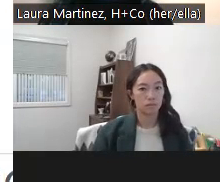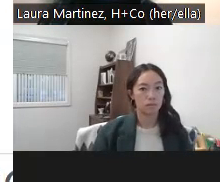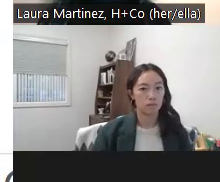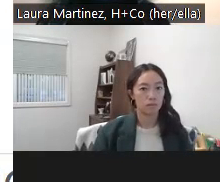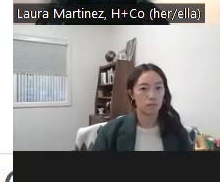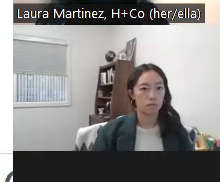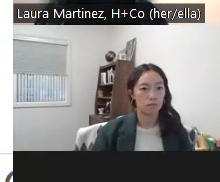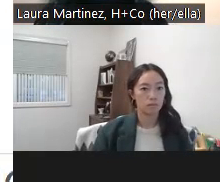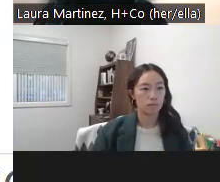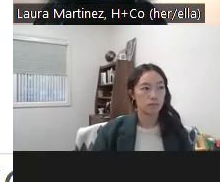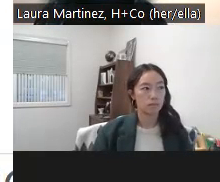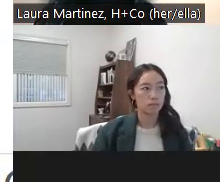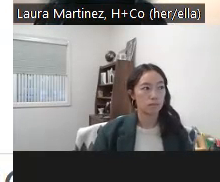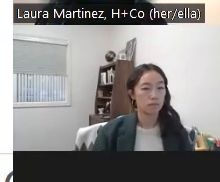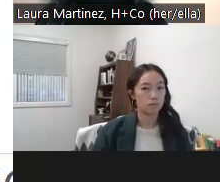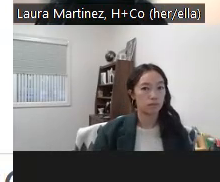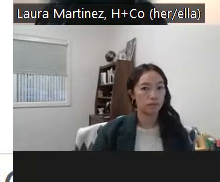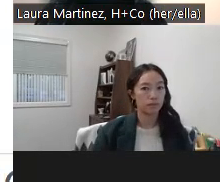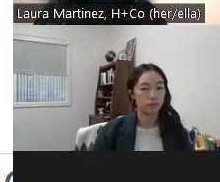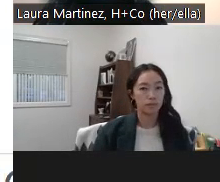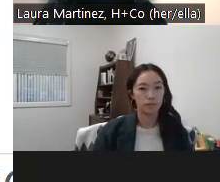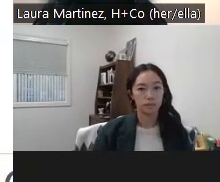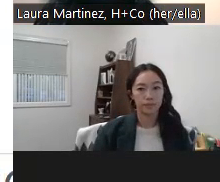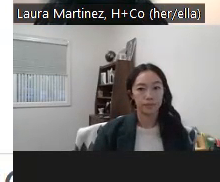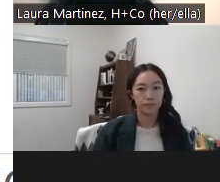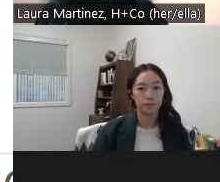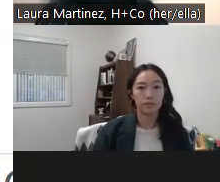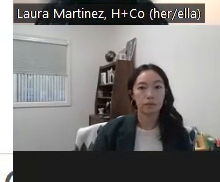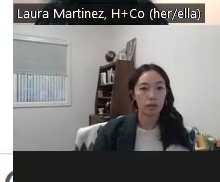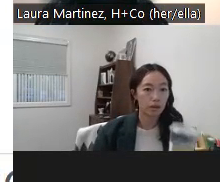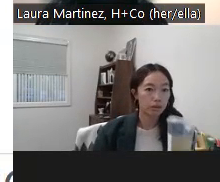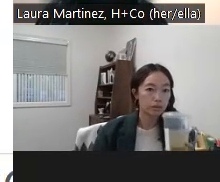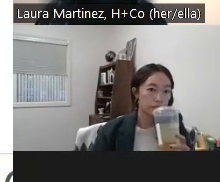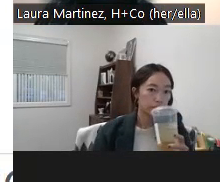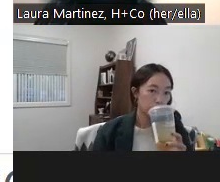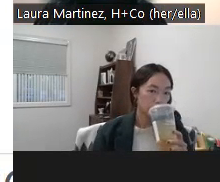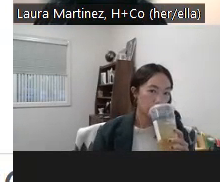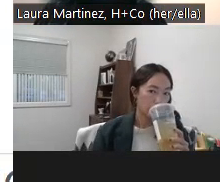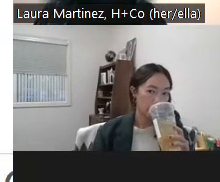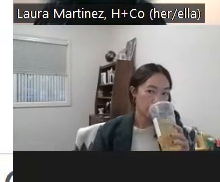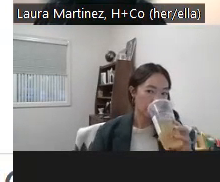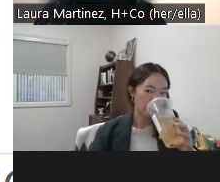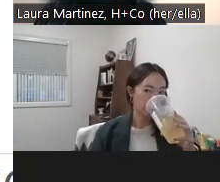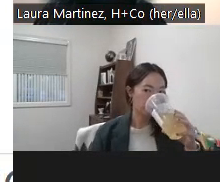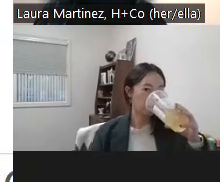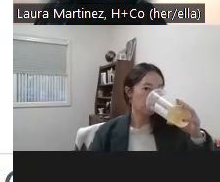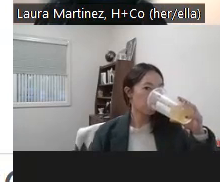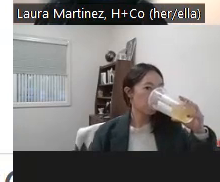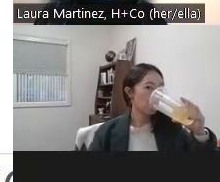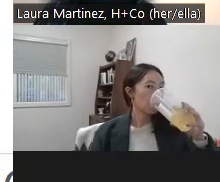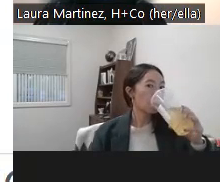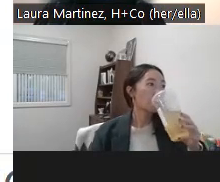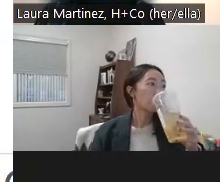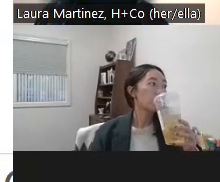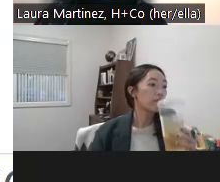Thank you. So right here, we have, again, an overview of the total funding of a little over 31 million. And as you can see